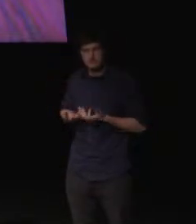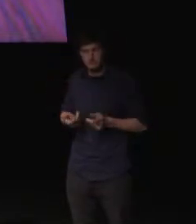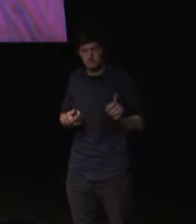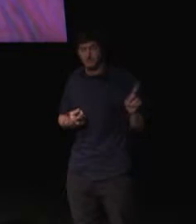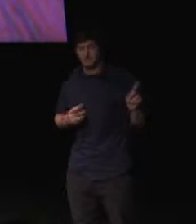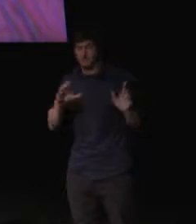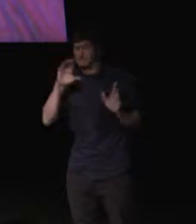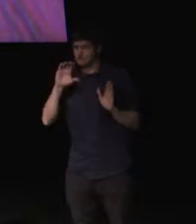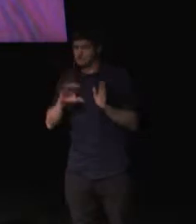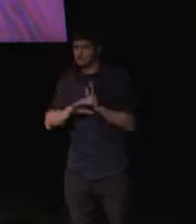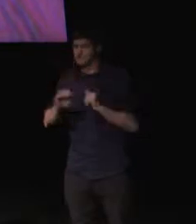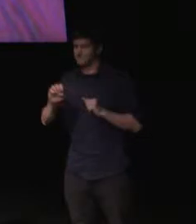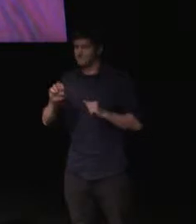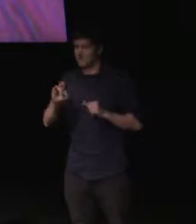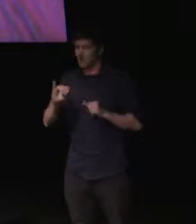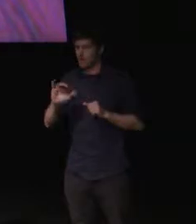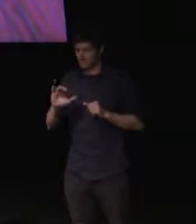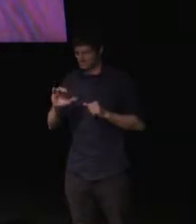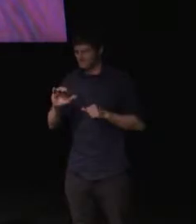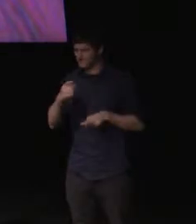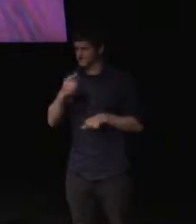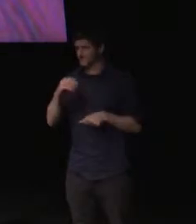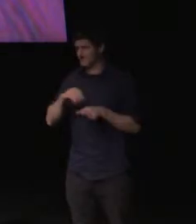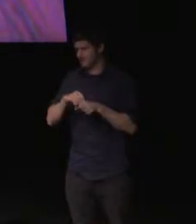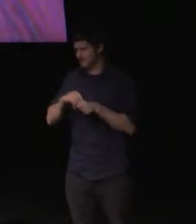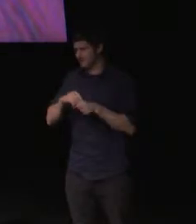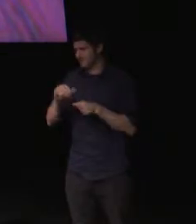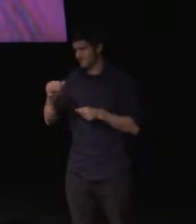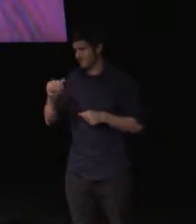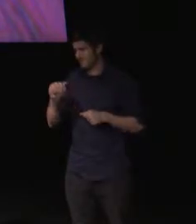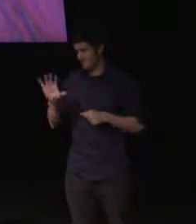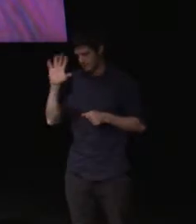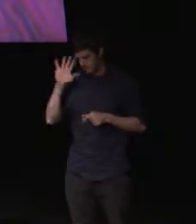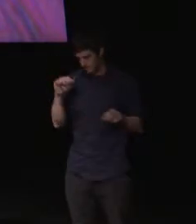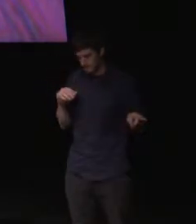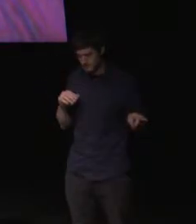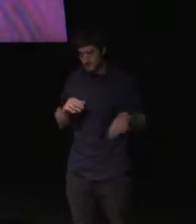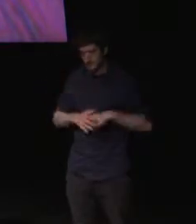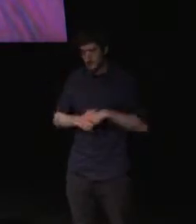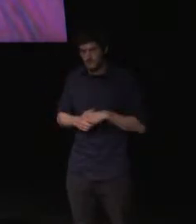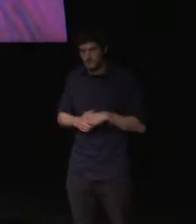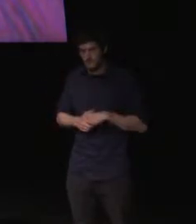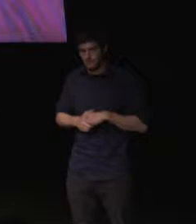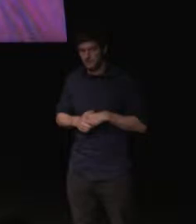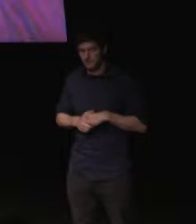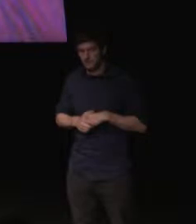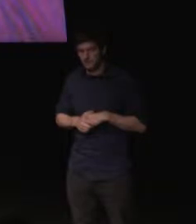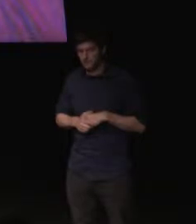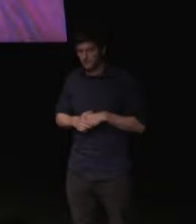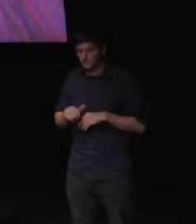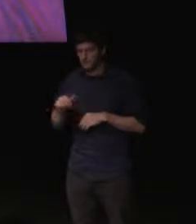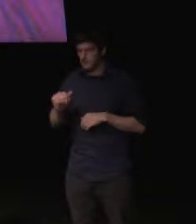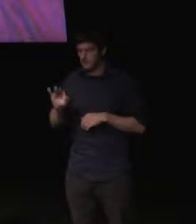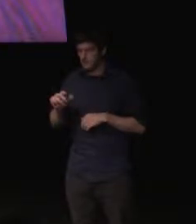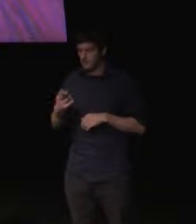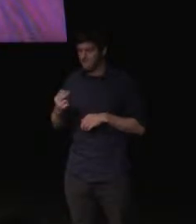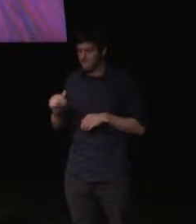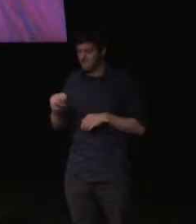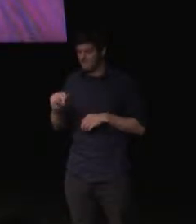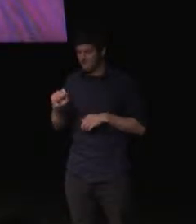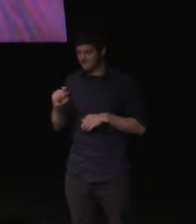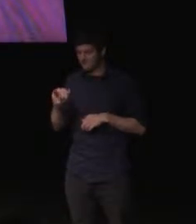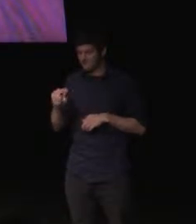back when he was an OT deployed to Afghanistan. And you can see the soldiers here were coming off the battlefield, and he'll talk about this a little more later,